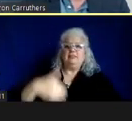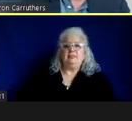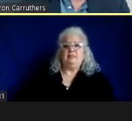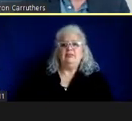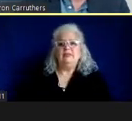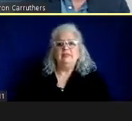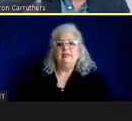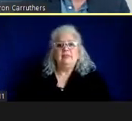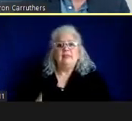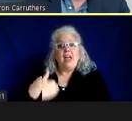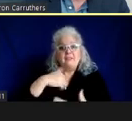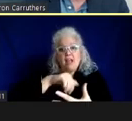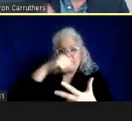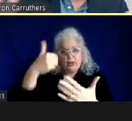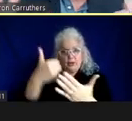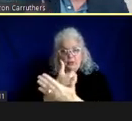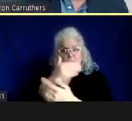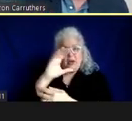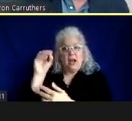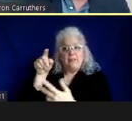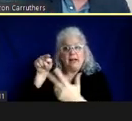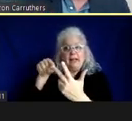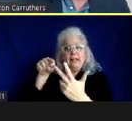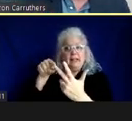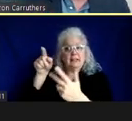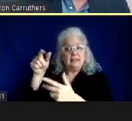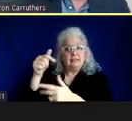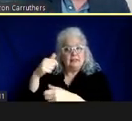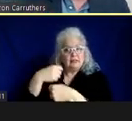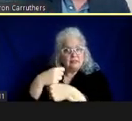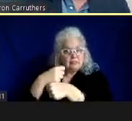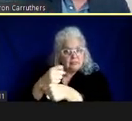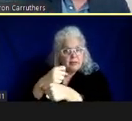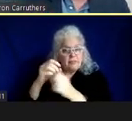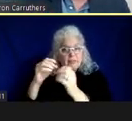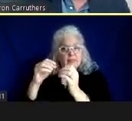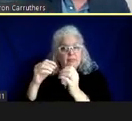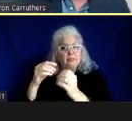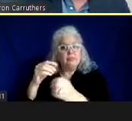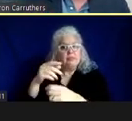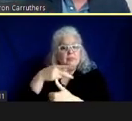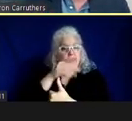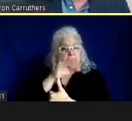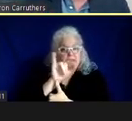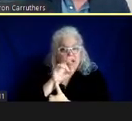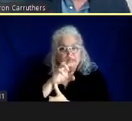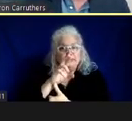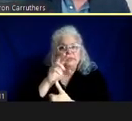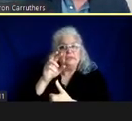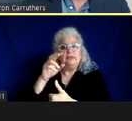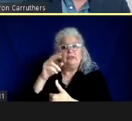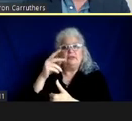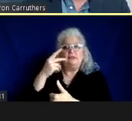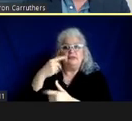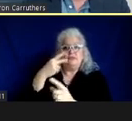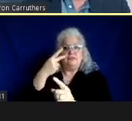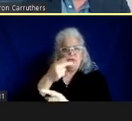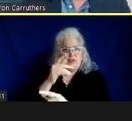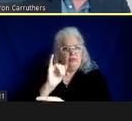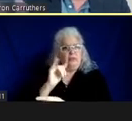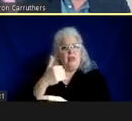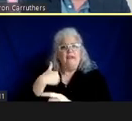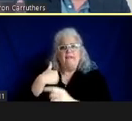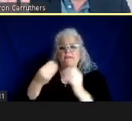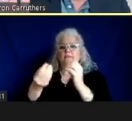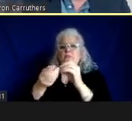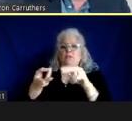manufacture Pfizer's vaccine to help boost the availability throughout the country. I saw that one yesterday. I thought that was interesting to get more vaccines out there. We